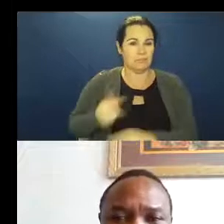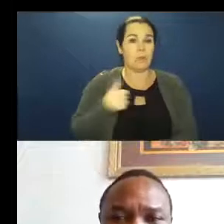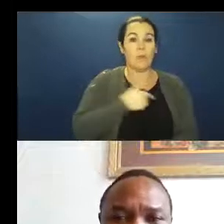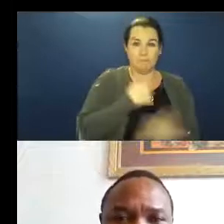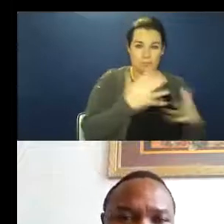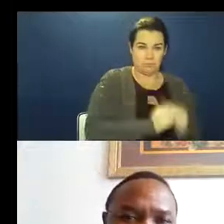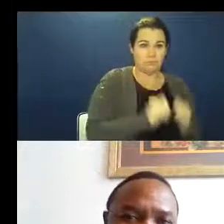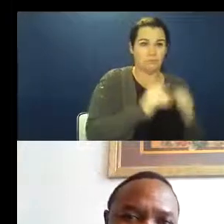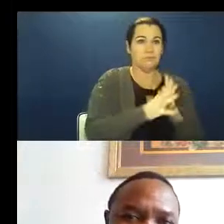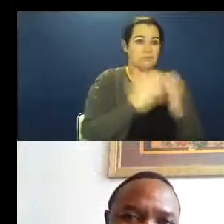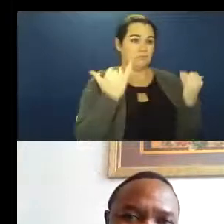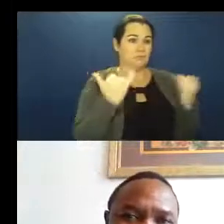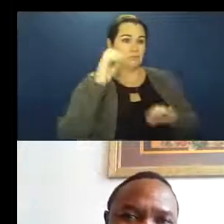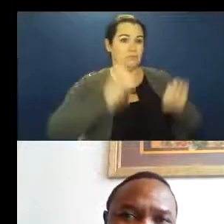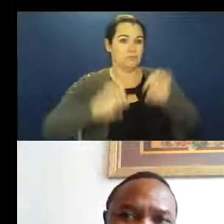course,